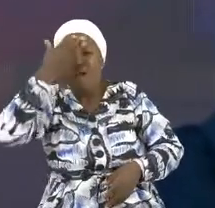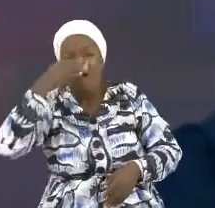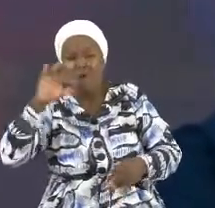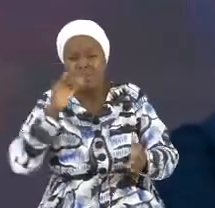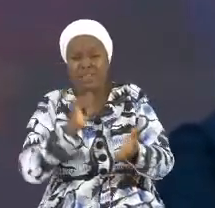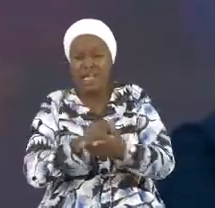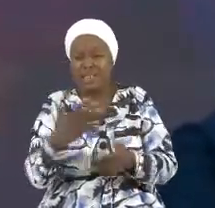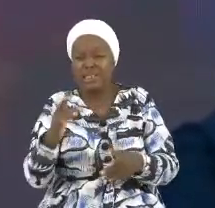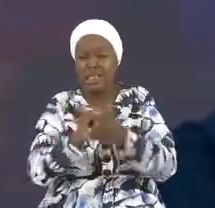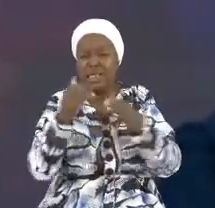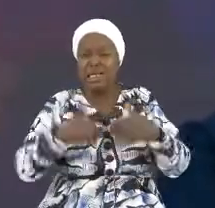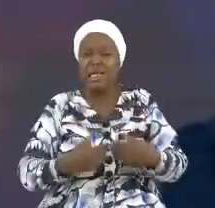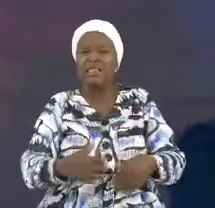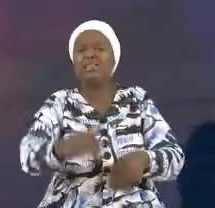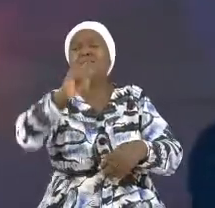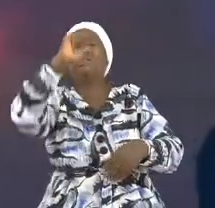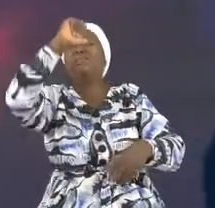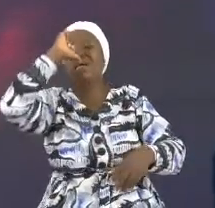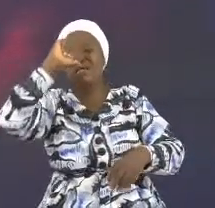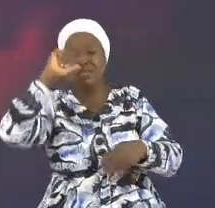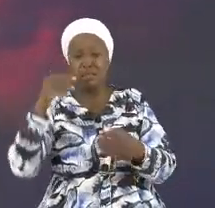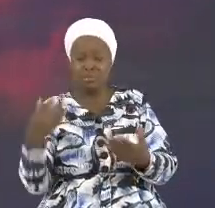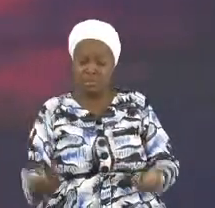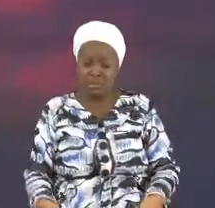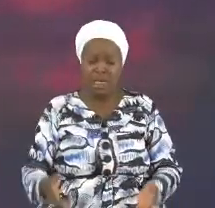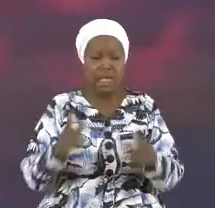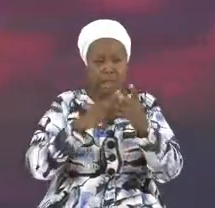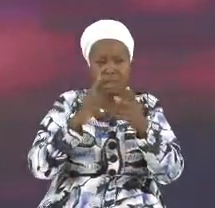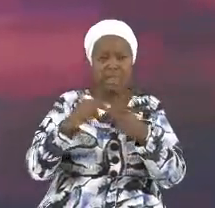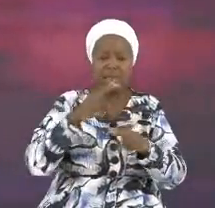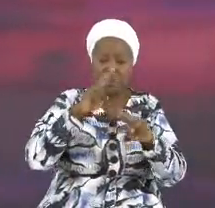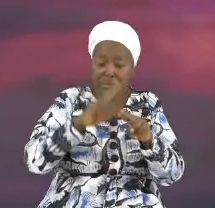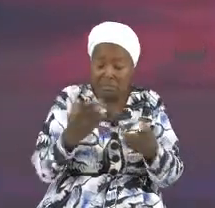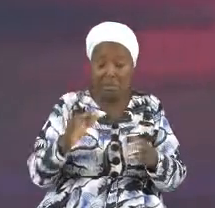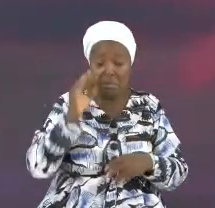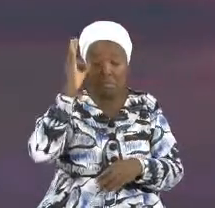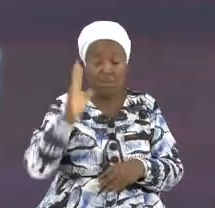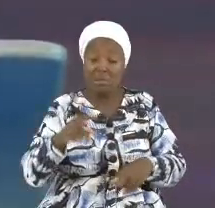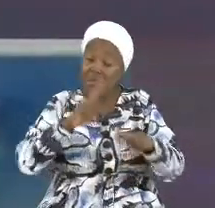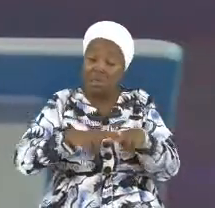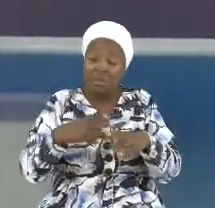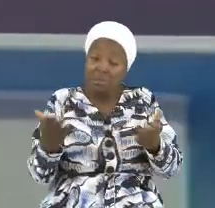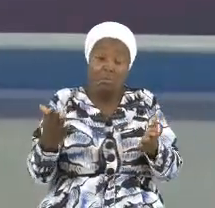himself with. And he sat down. And I said,